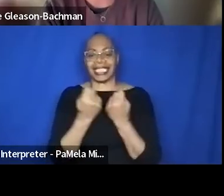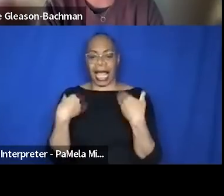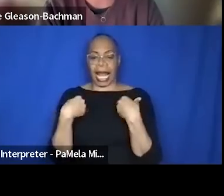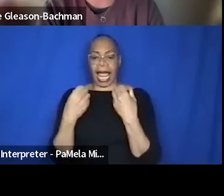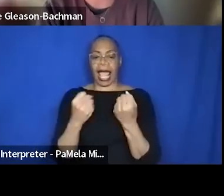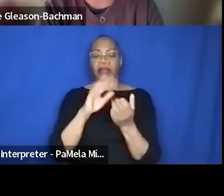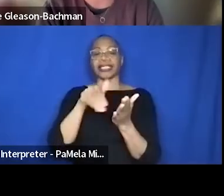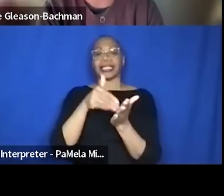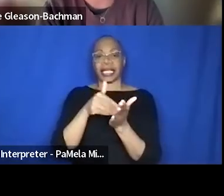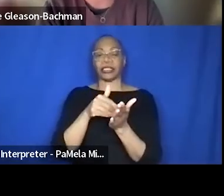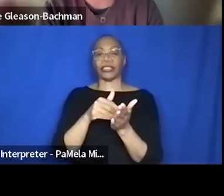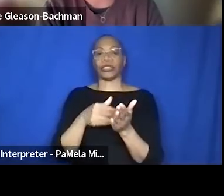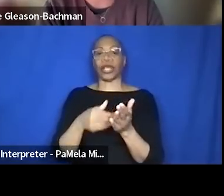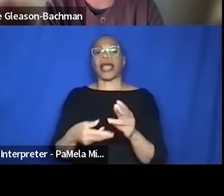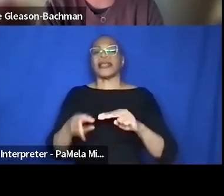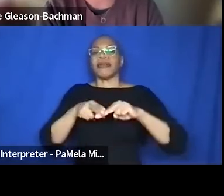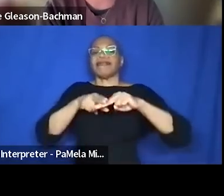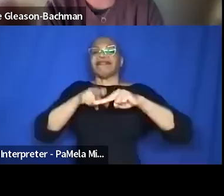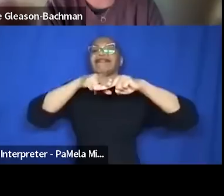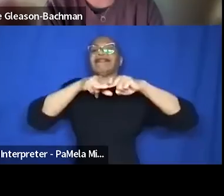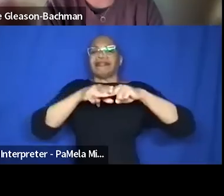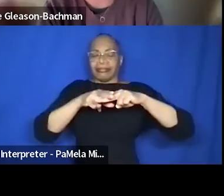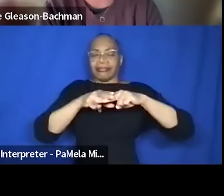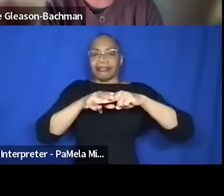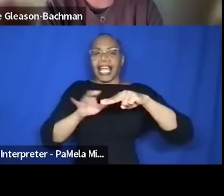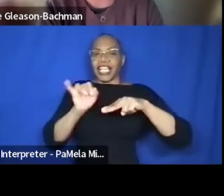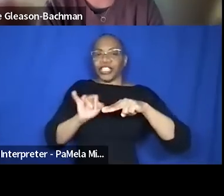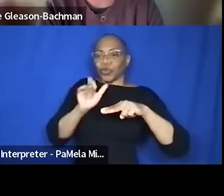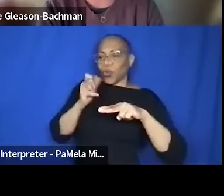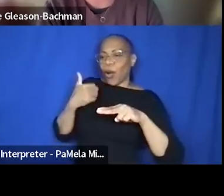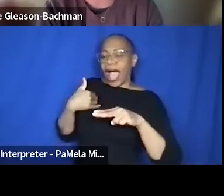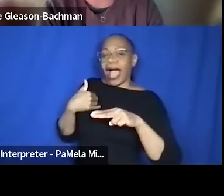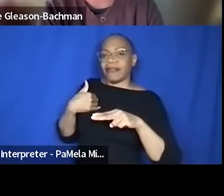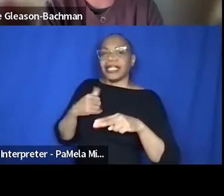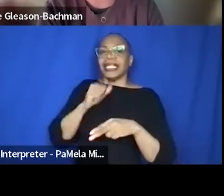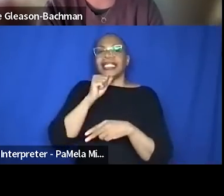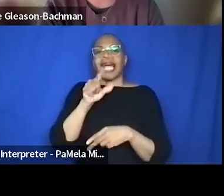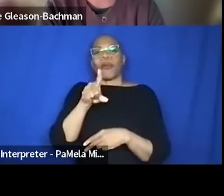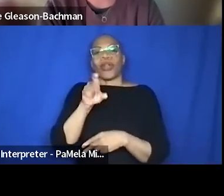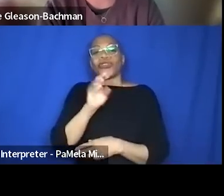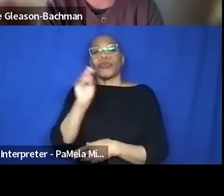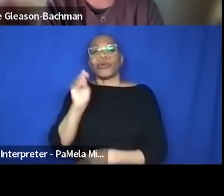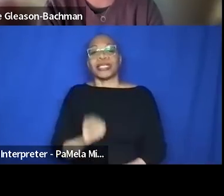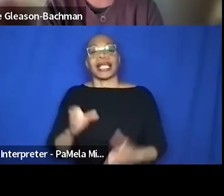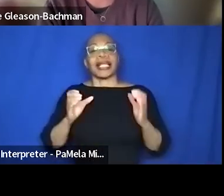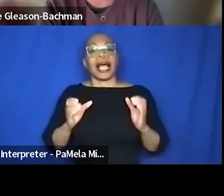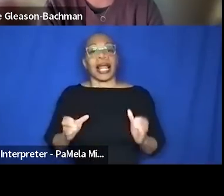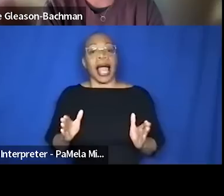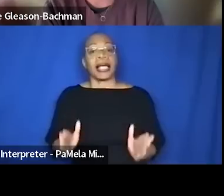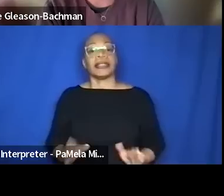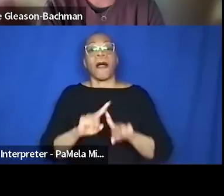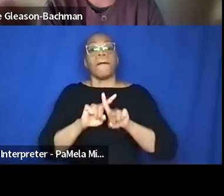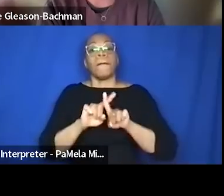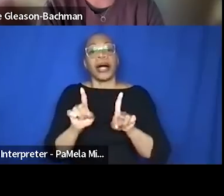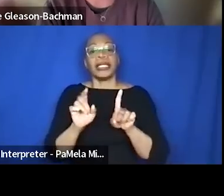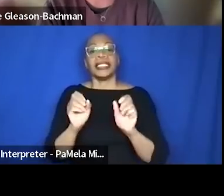for those individuals who have it. That is certainly not 100% of their clients, but it is an important